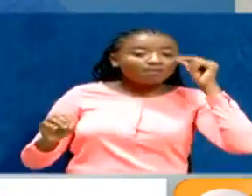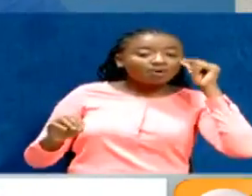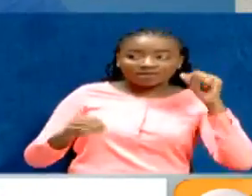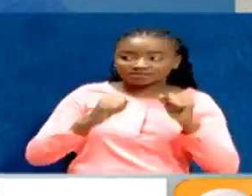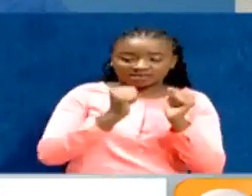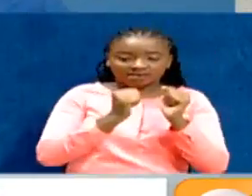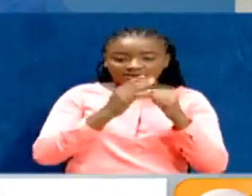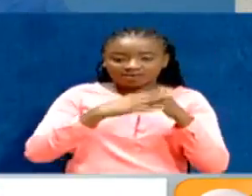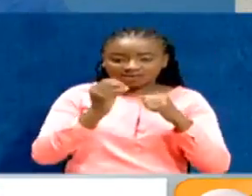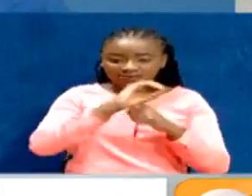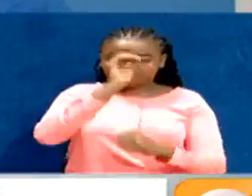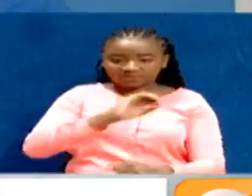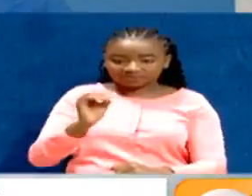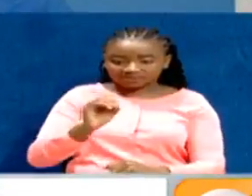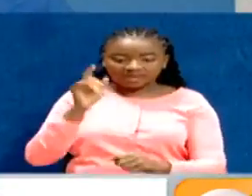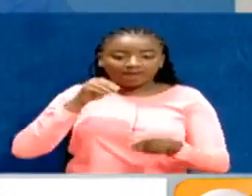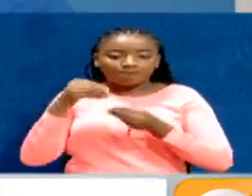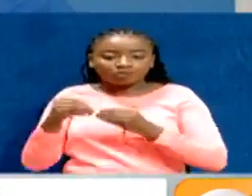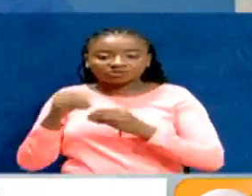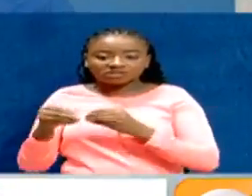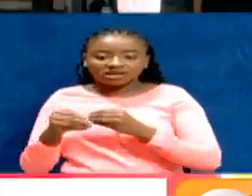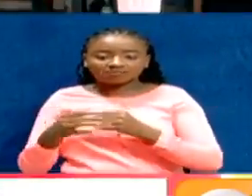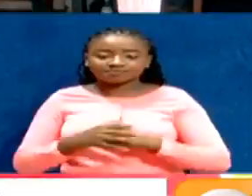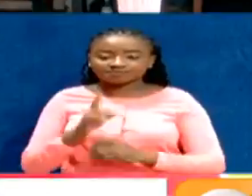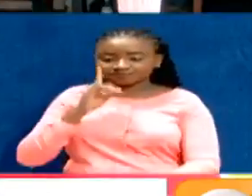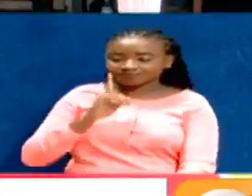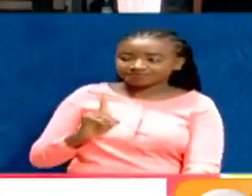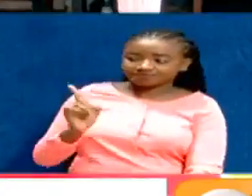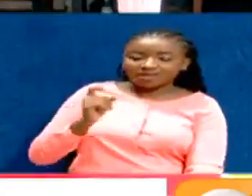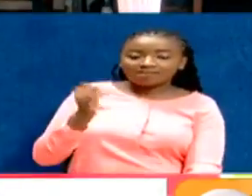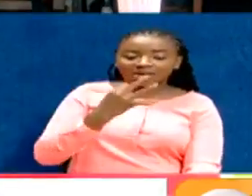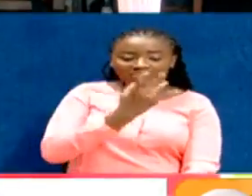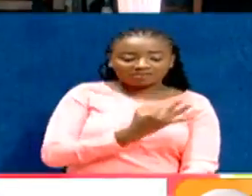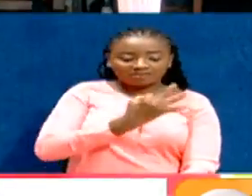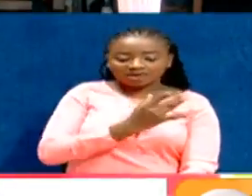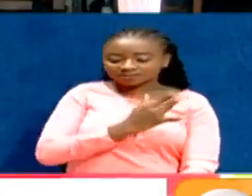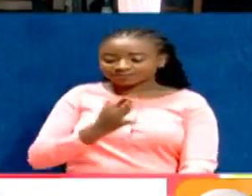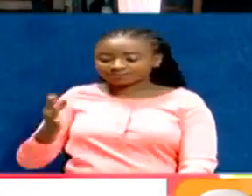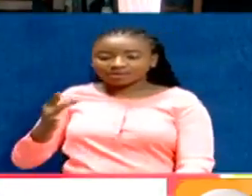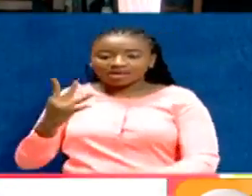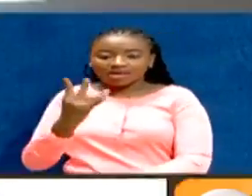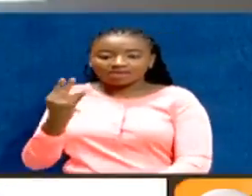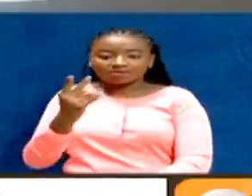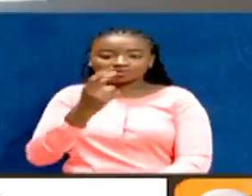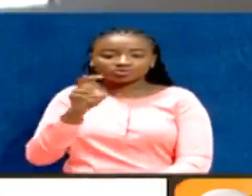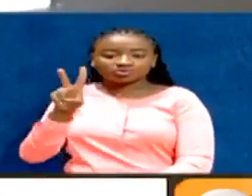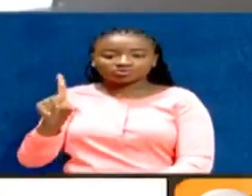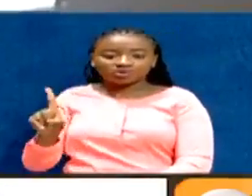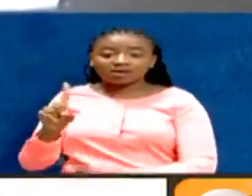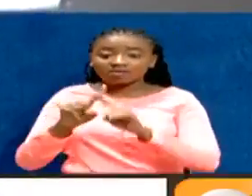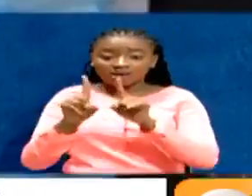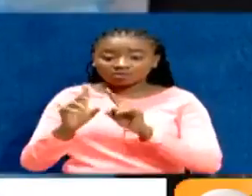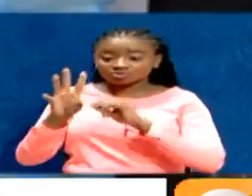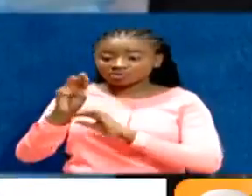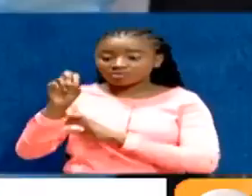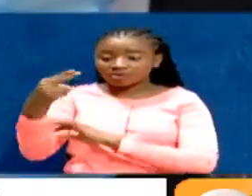and 90% in Busia between March and April of 2021. Likewise,